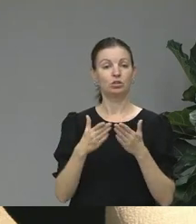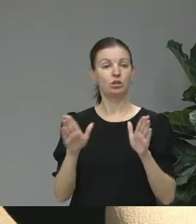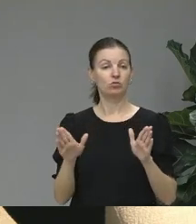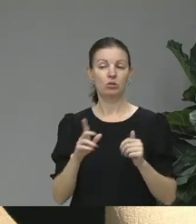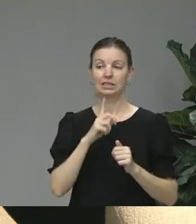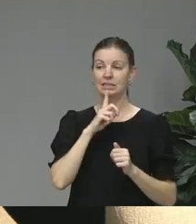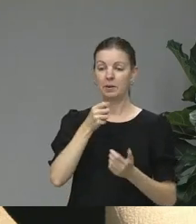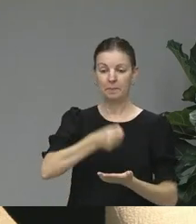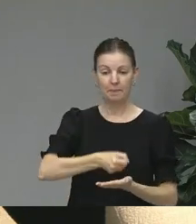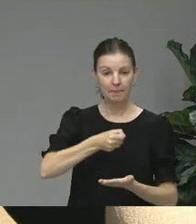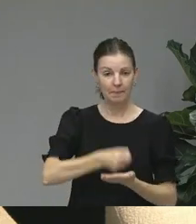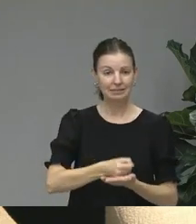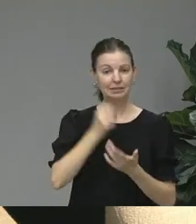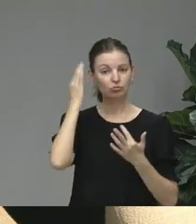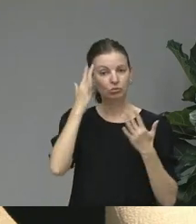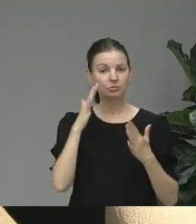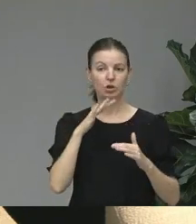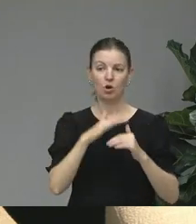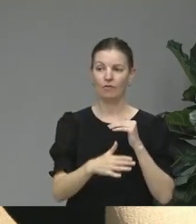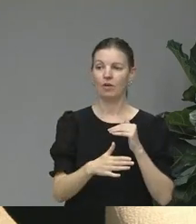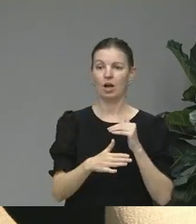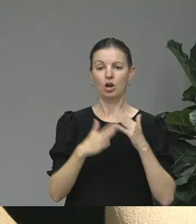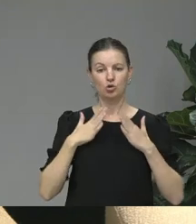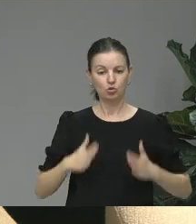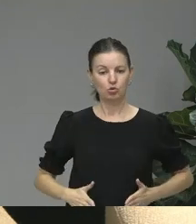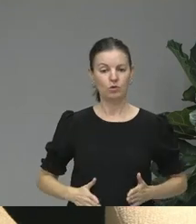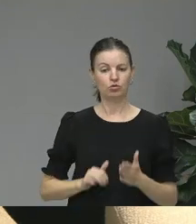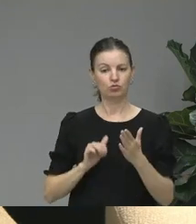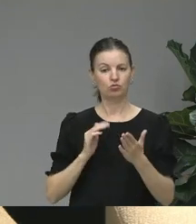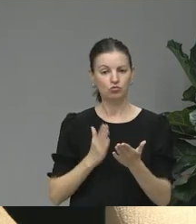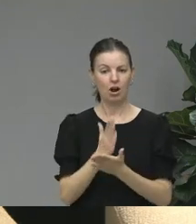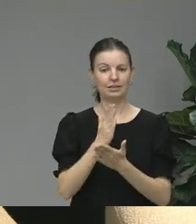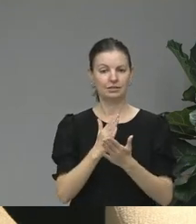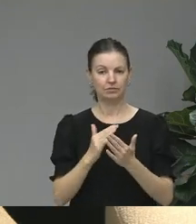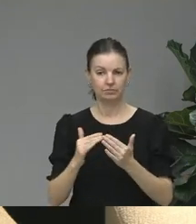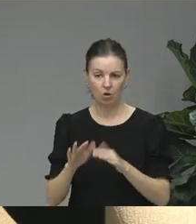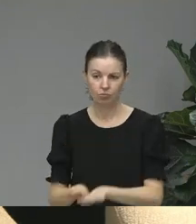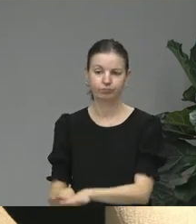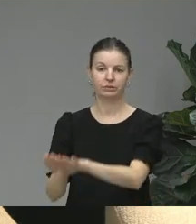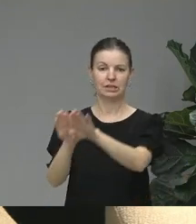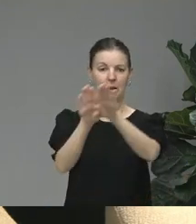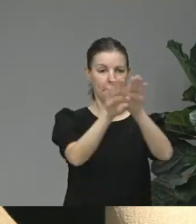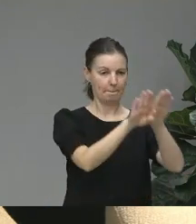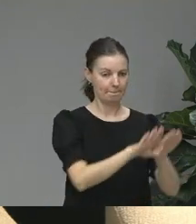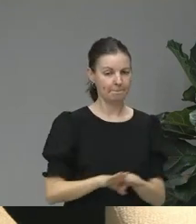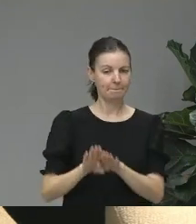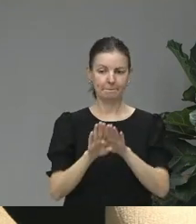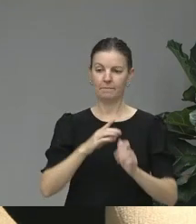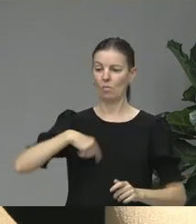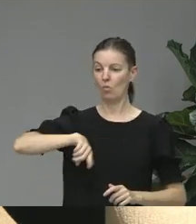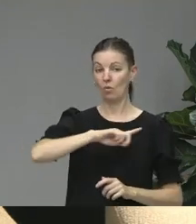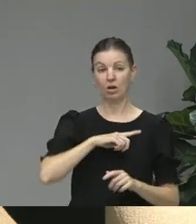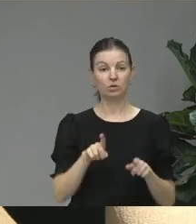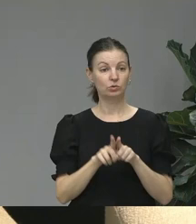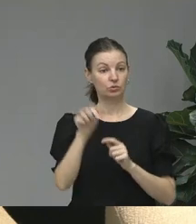basic principle about the indivisibility of human rights and the universality of them. And we also know that from the research we've